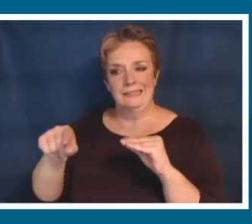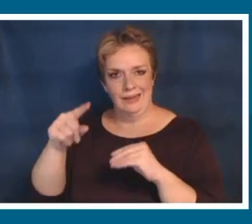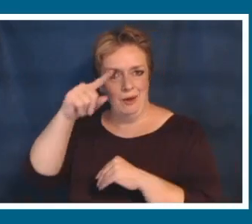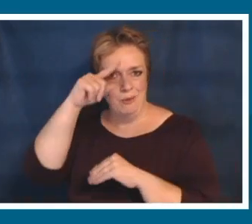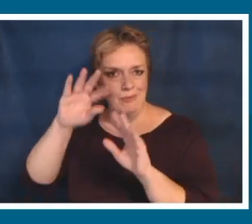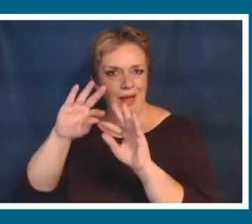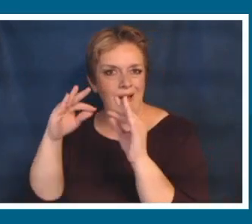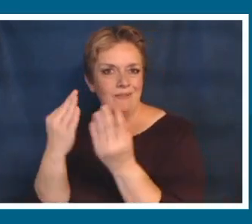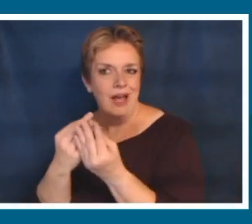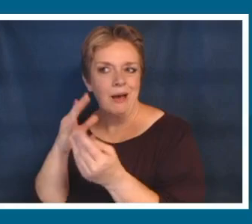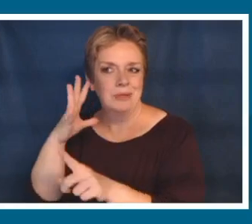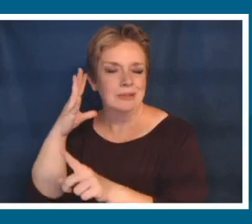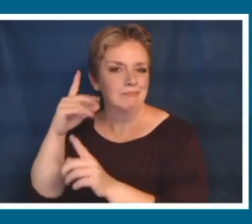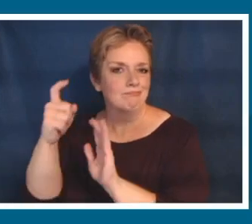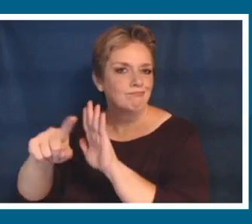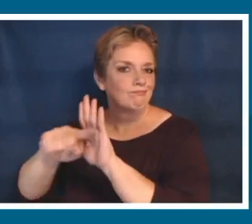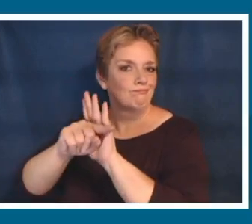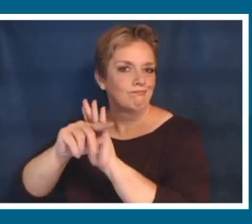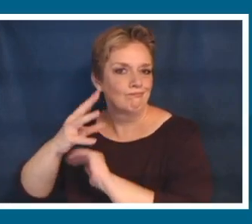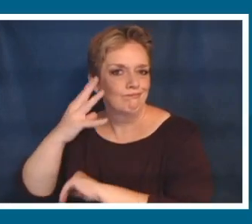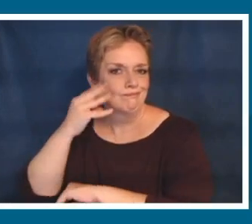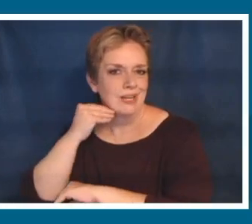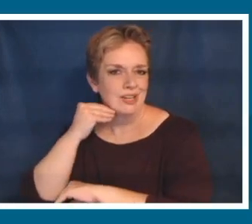to limit the diverse curricula.